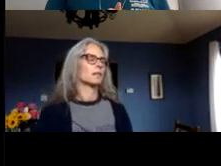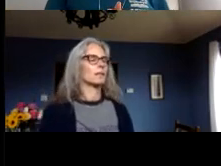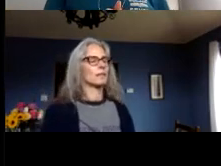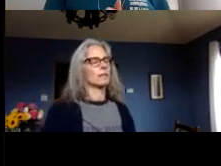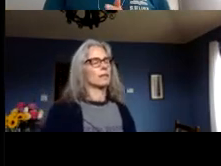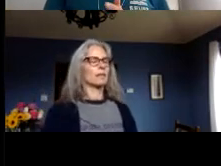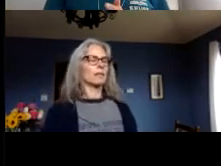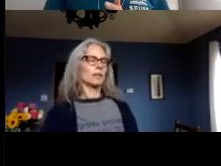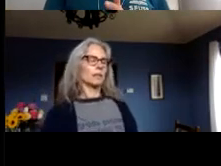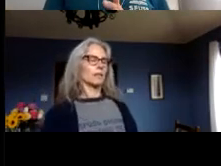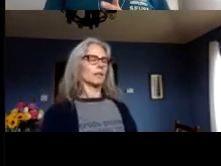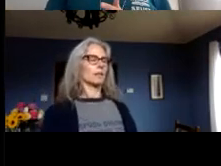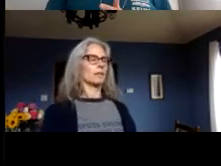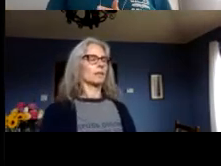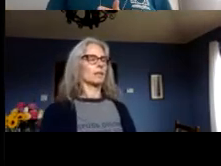Okay.